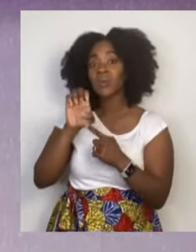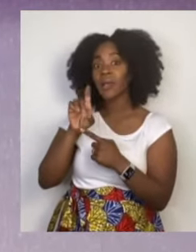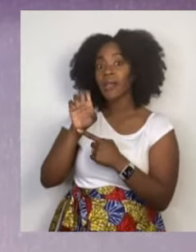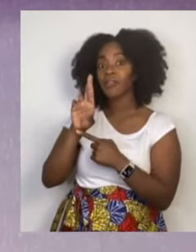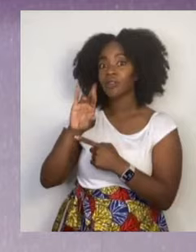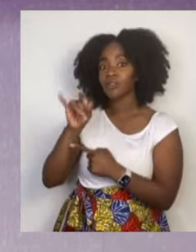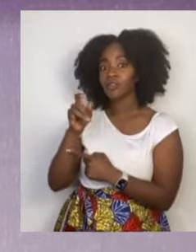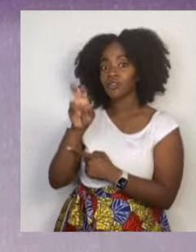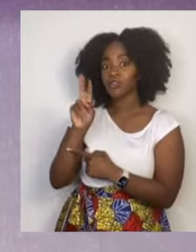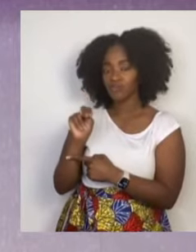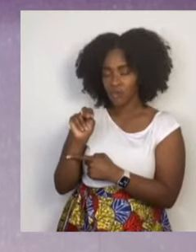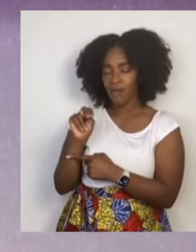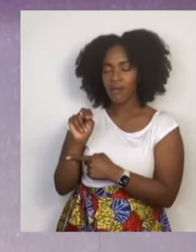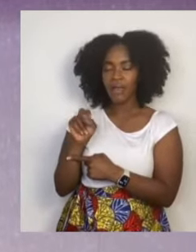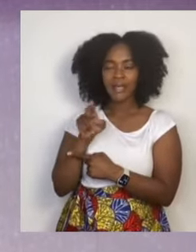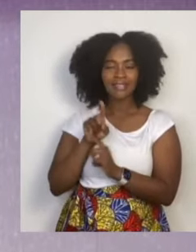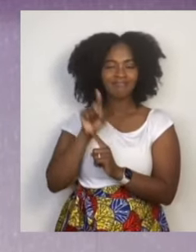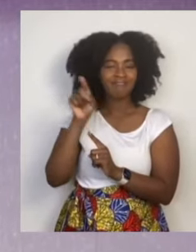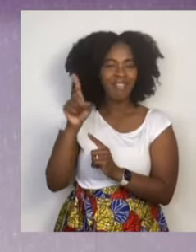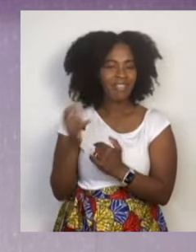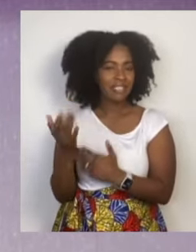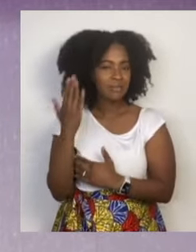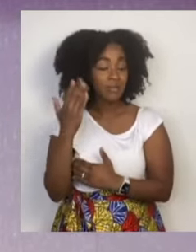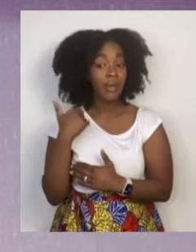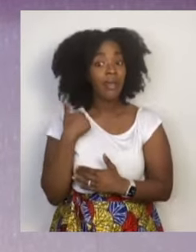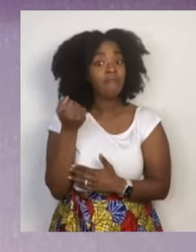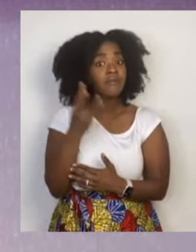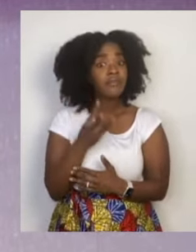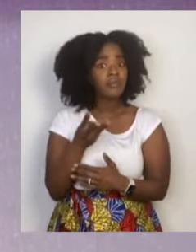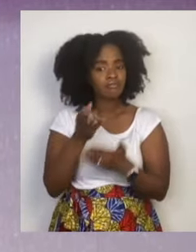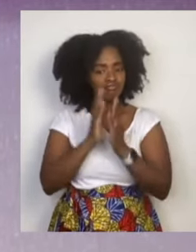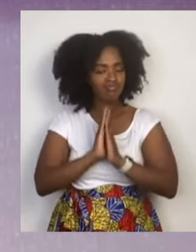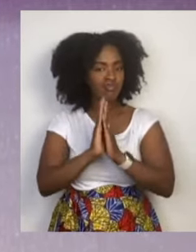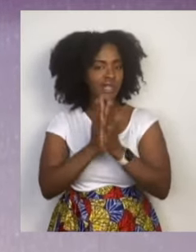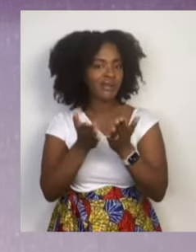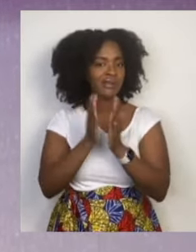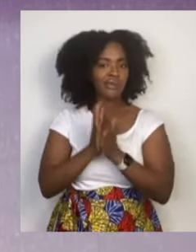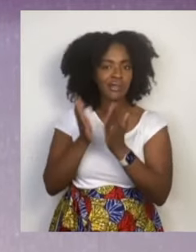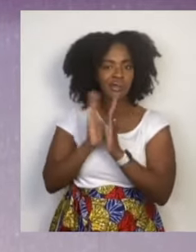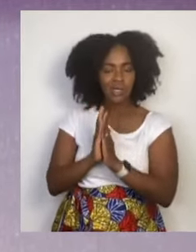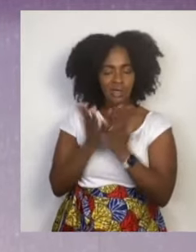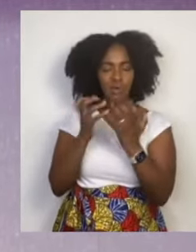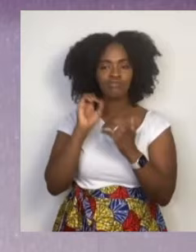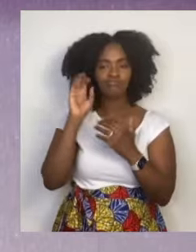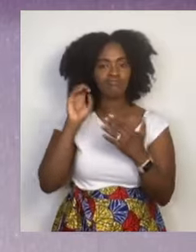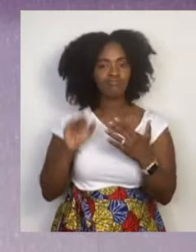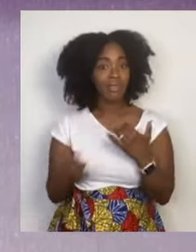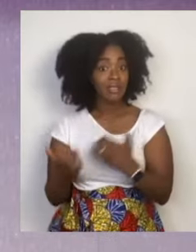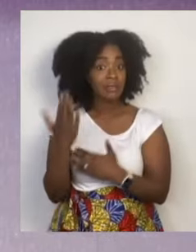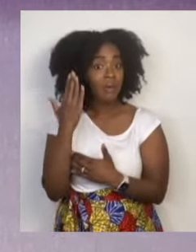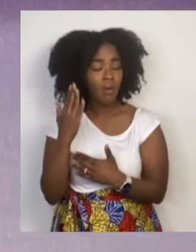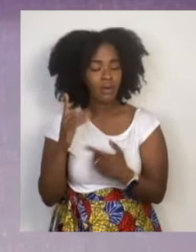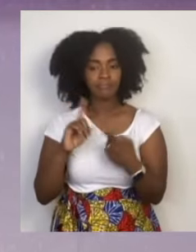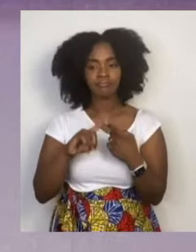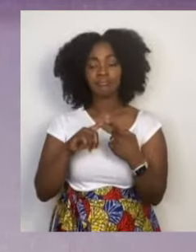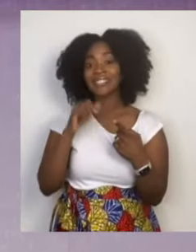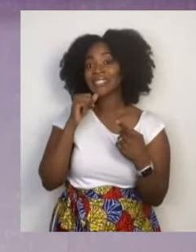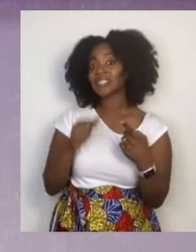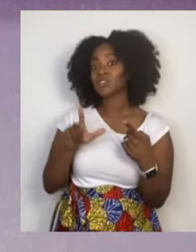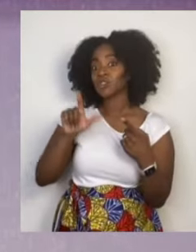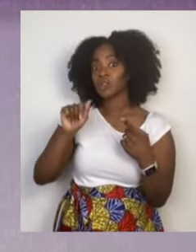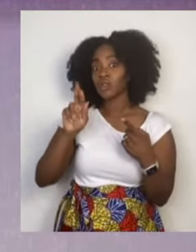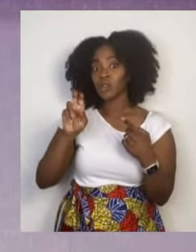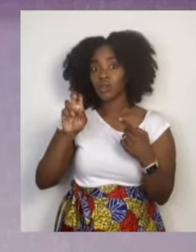morning. We've got a few prayer requests that we want to lift before the Lord. We want to keep Sister Lauren's sister before the Lord, who was in